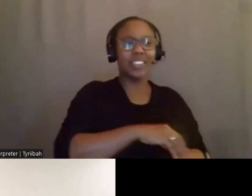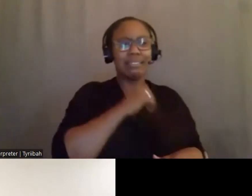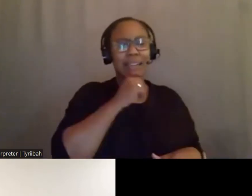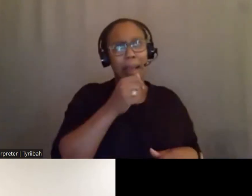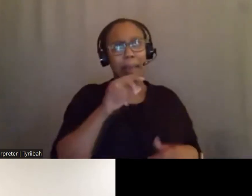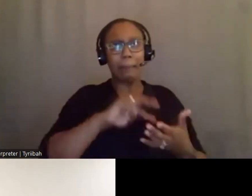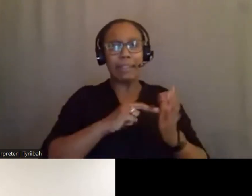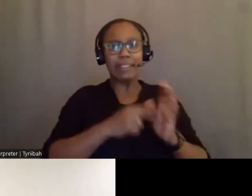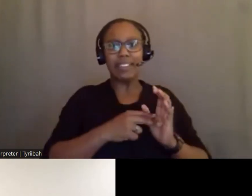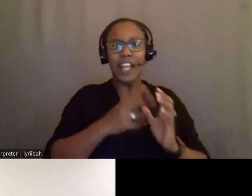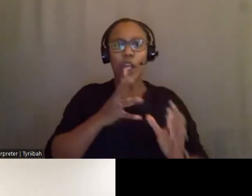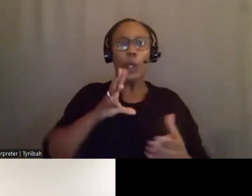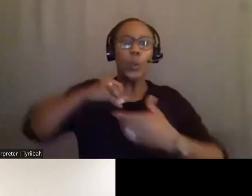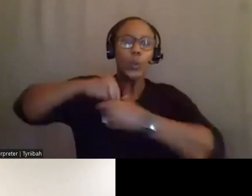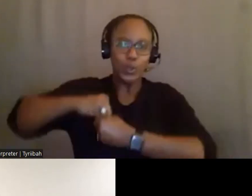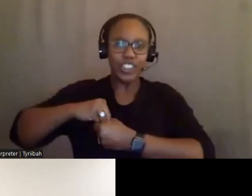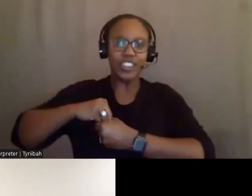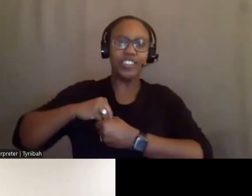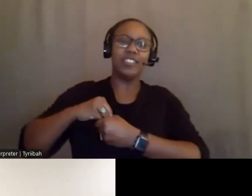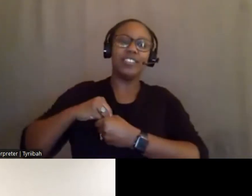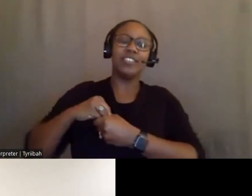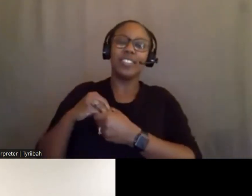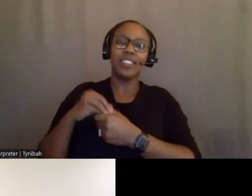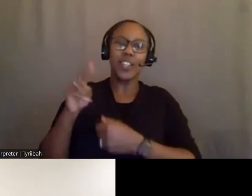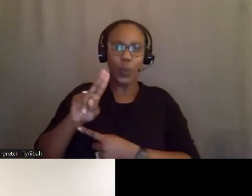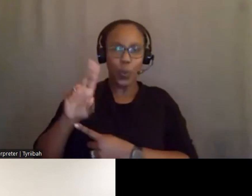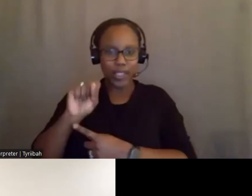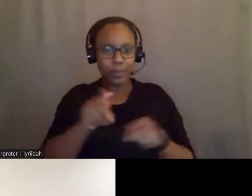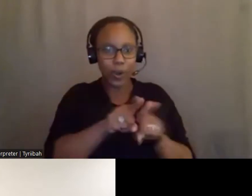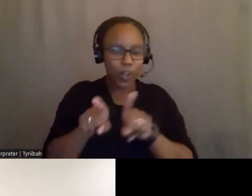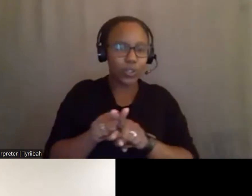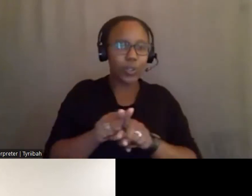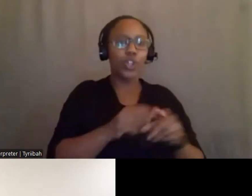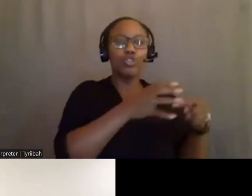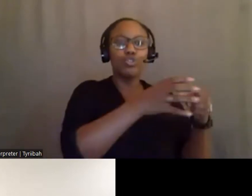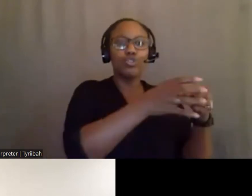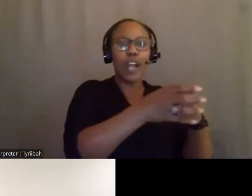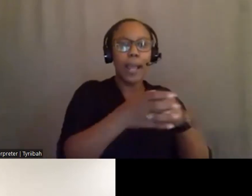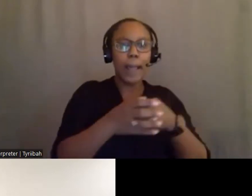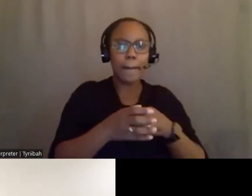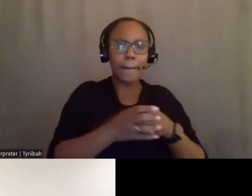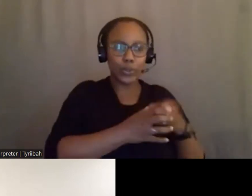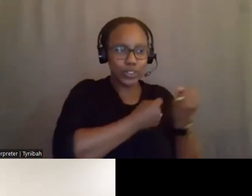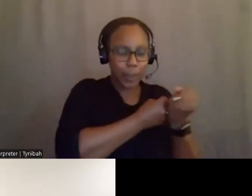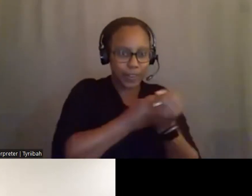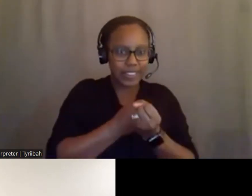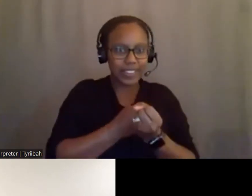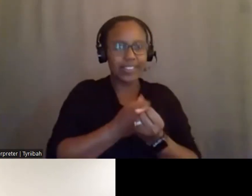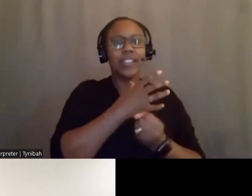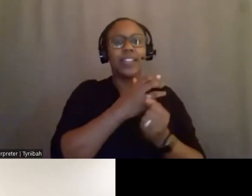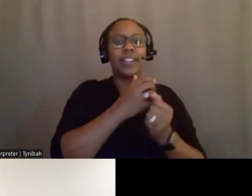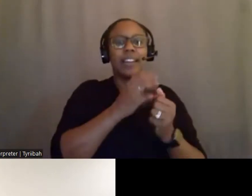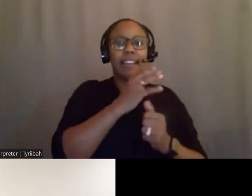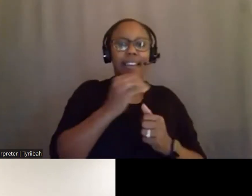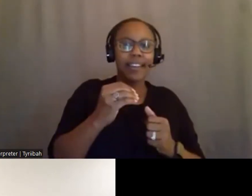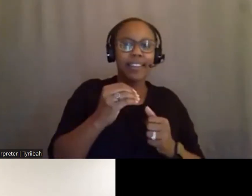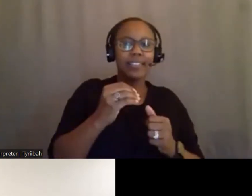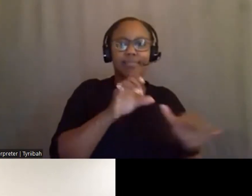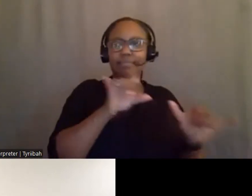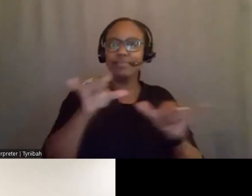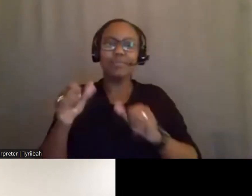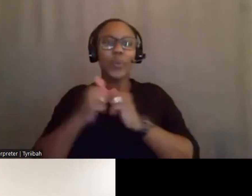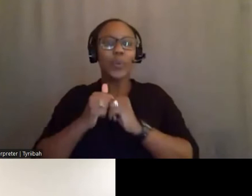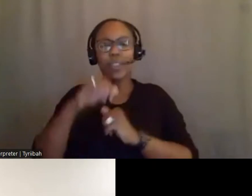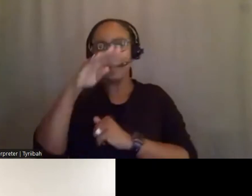a recognition of tribal sovereignty and their differences with African Americans and other people of color. And so in thinking about the